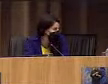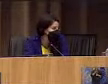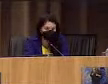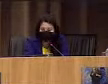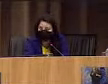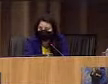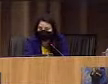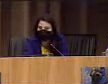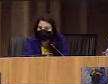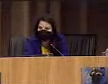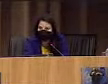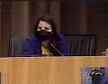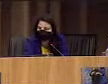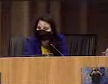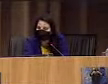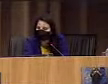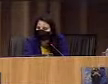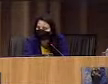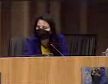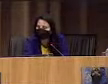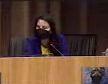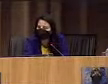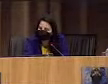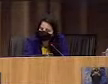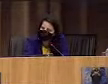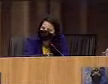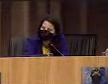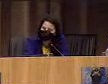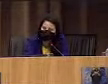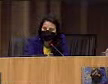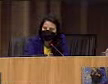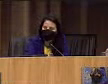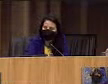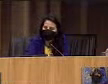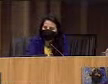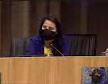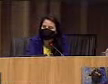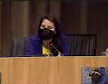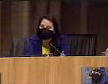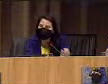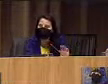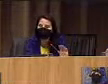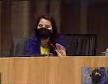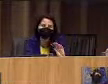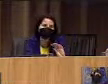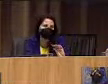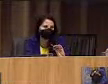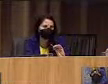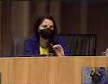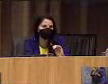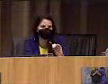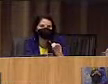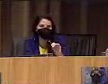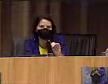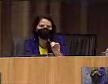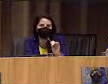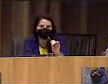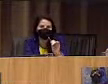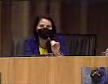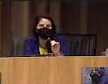And on September 5th, we had to deliver a preliminary report. Then